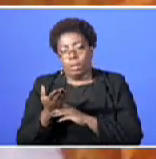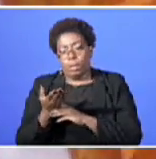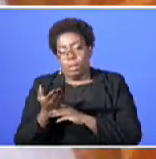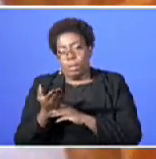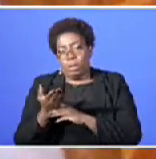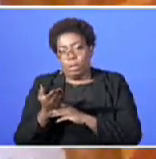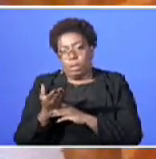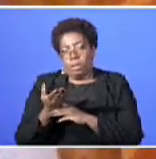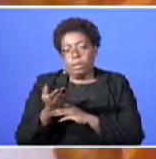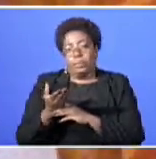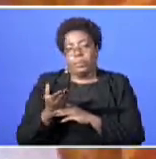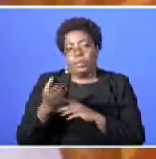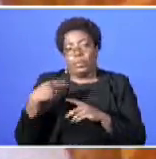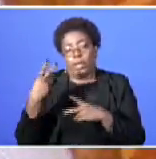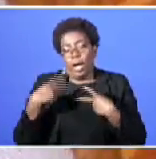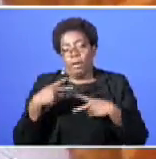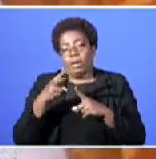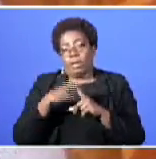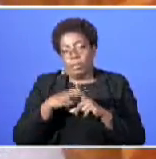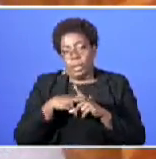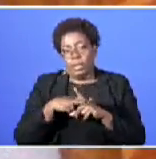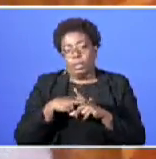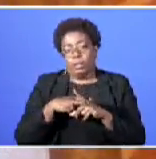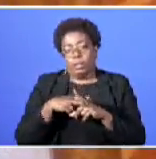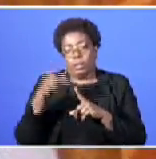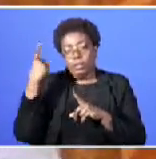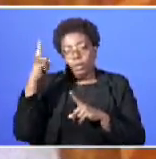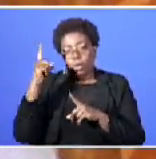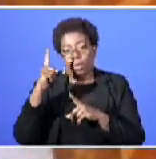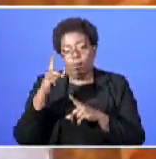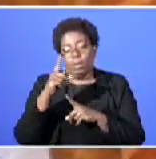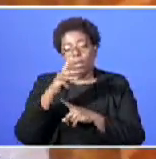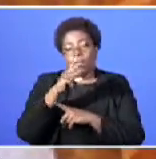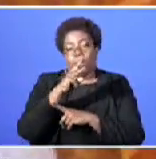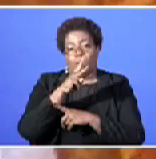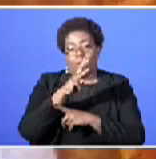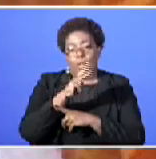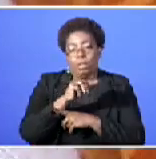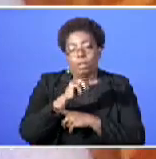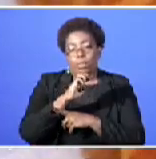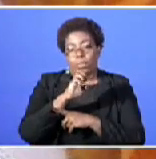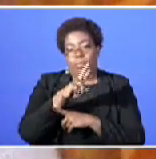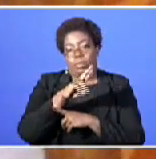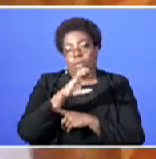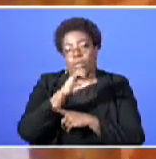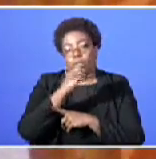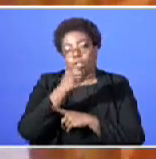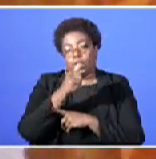to apply for a merchant account and allow for an online